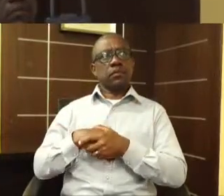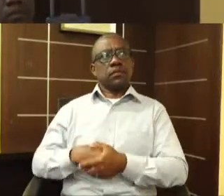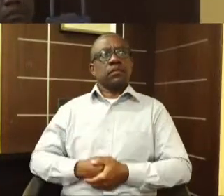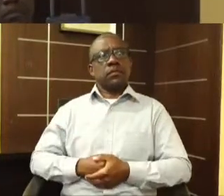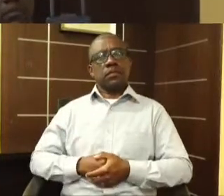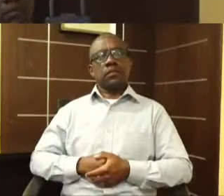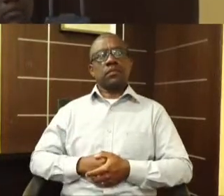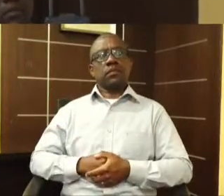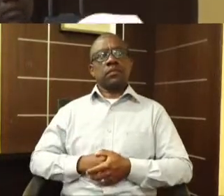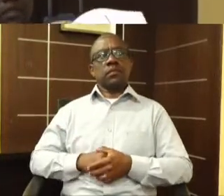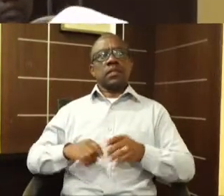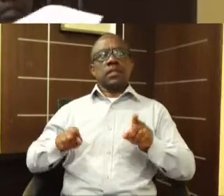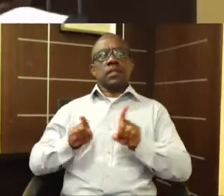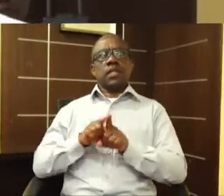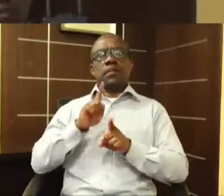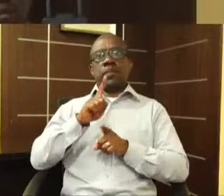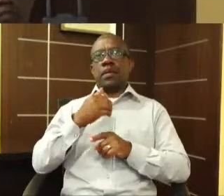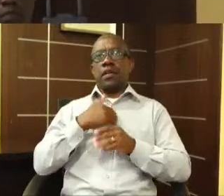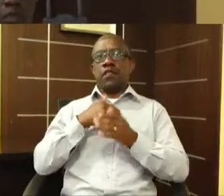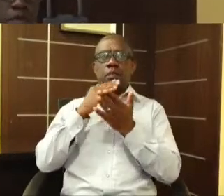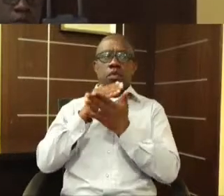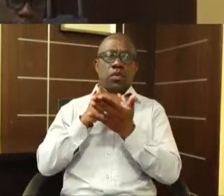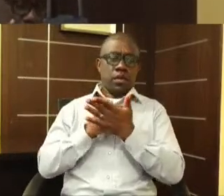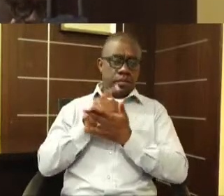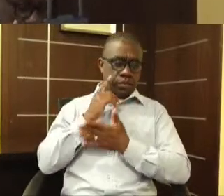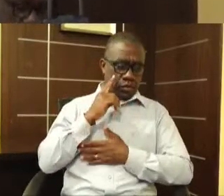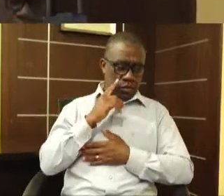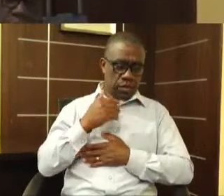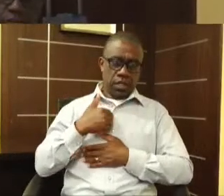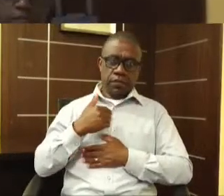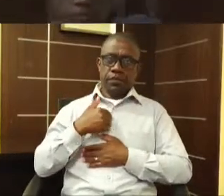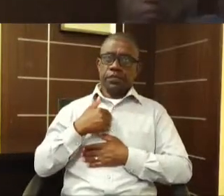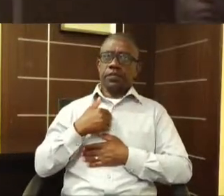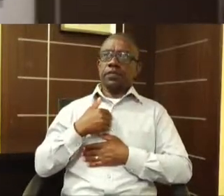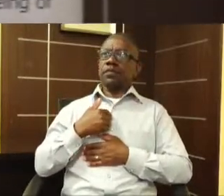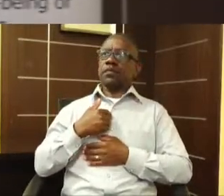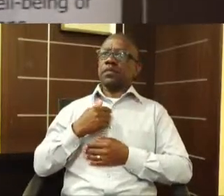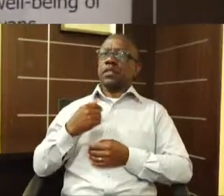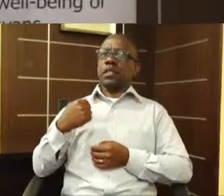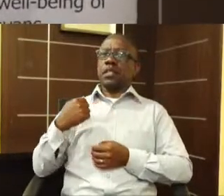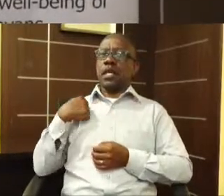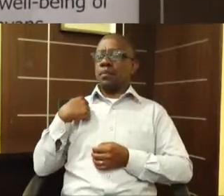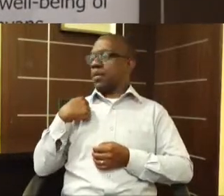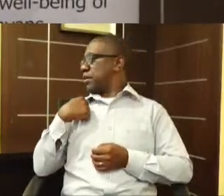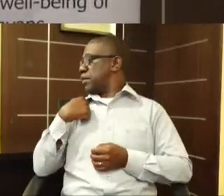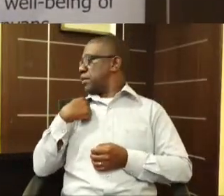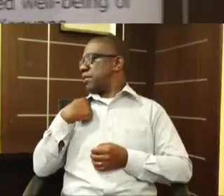Let us, if you have the program, we are in showcase number